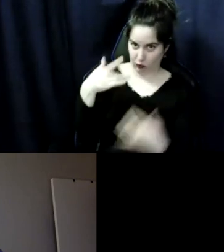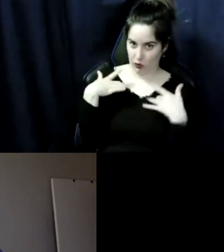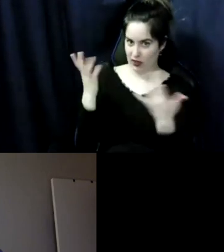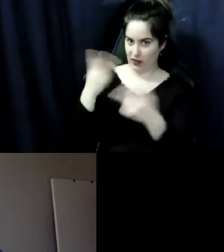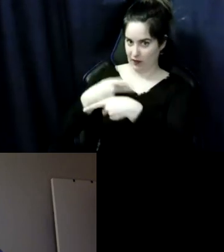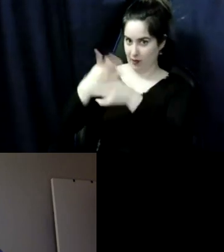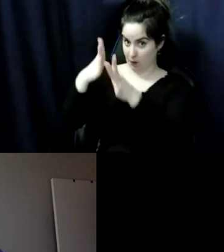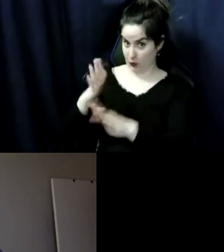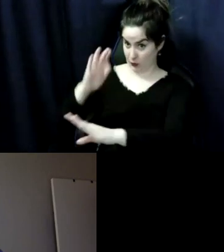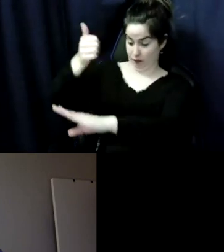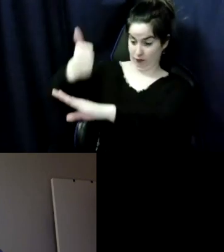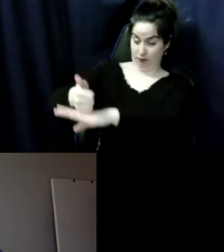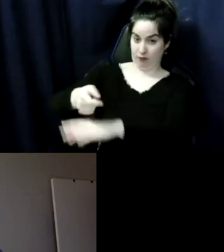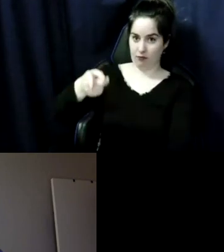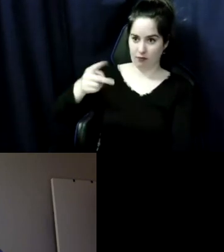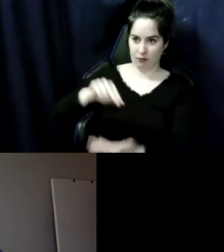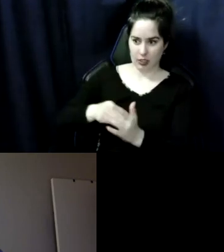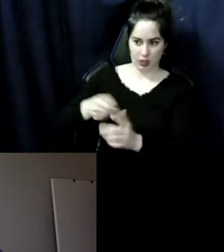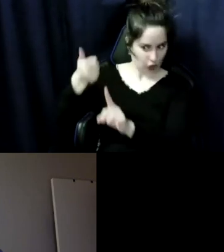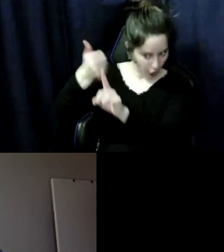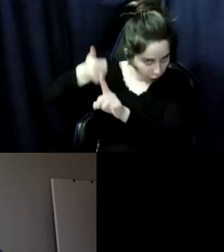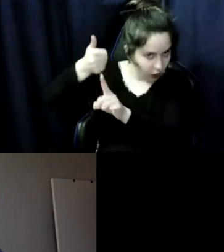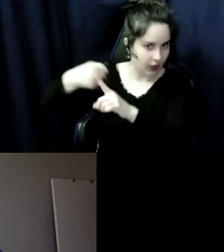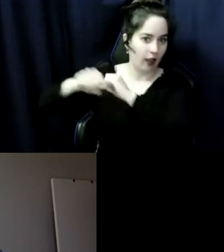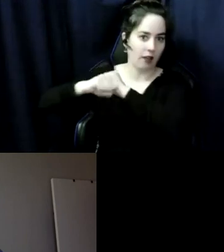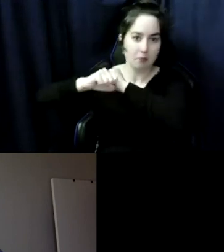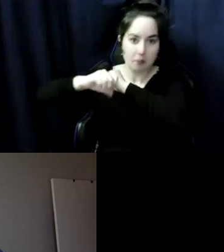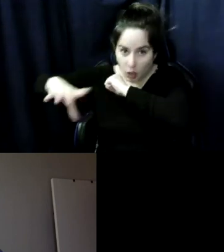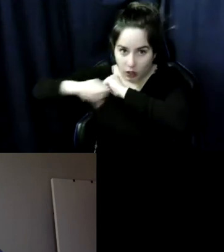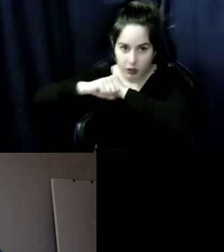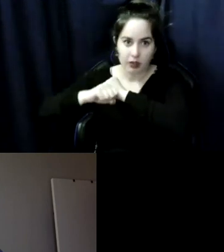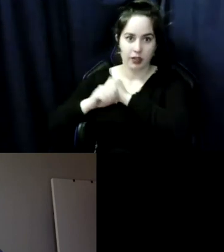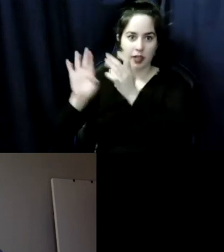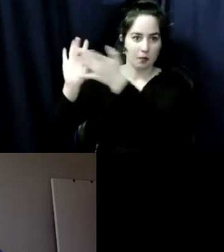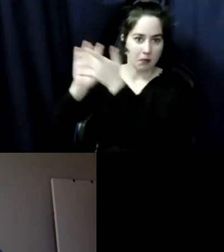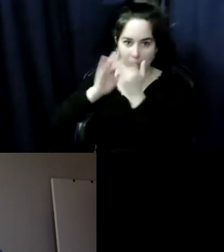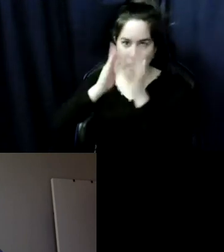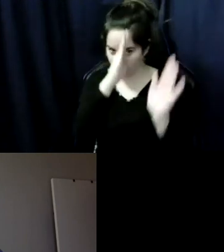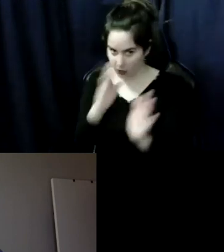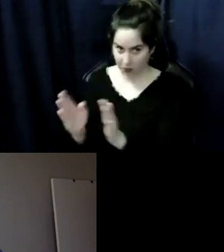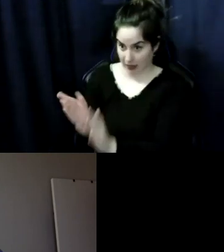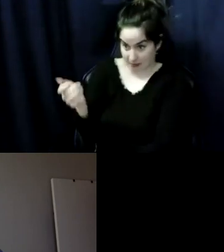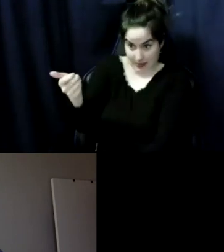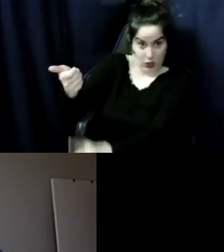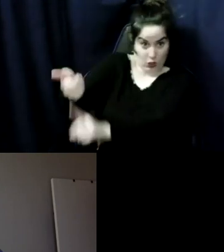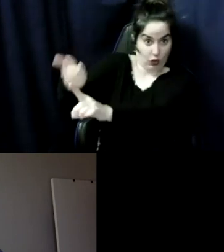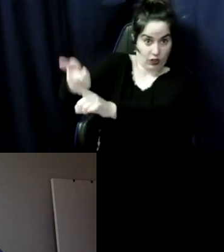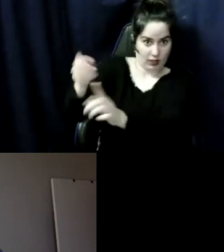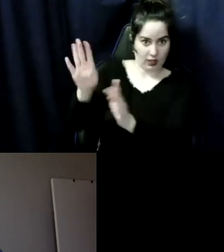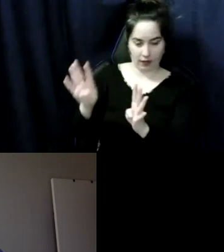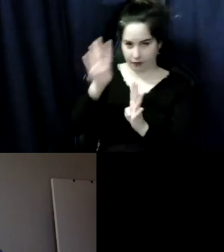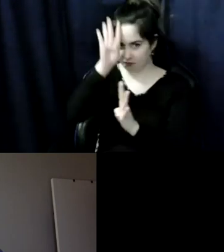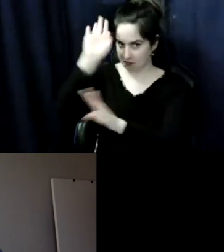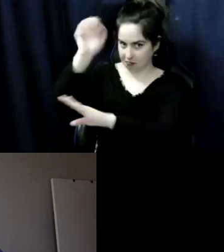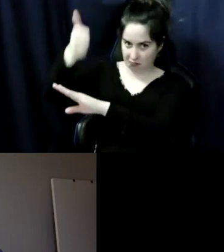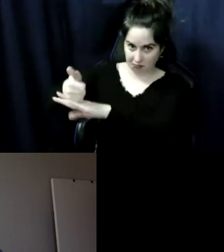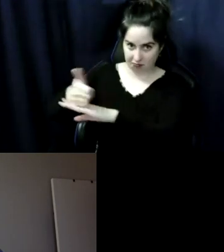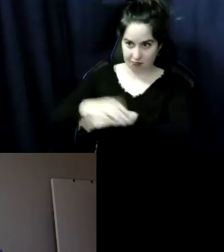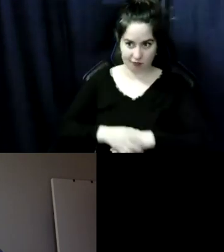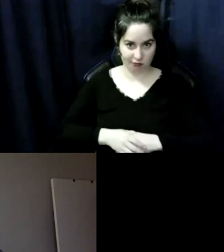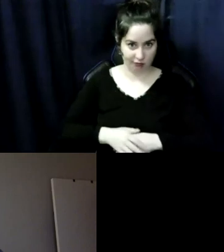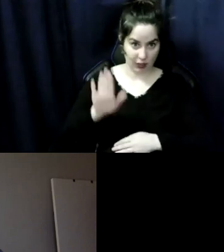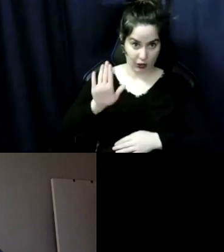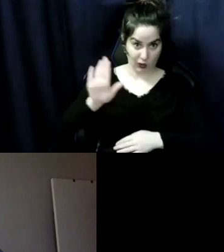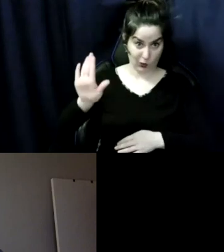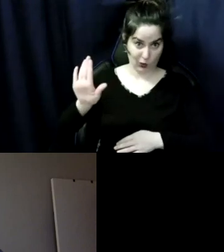you do your own marketing and outreach plan, like that's something that's in your